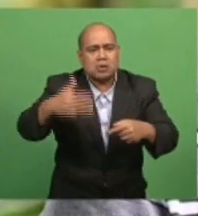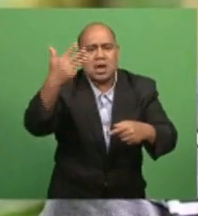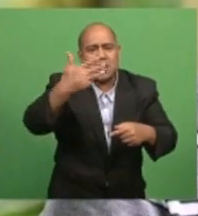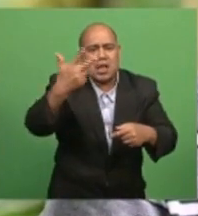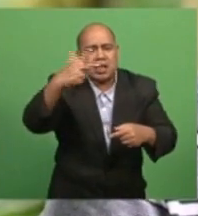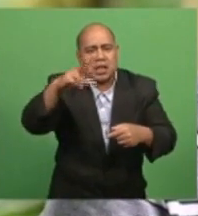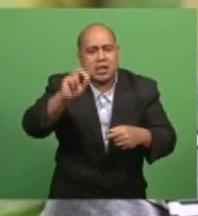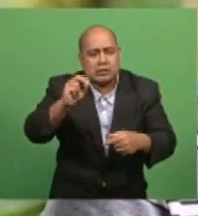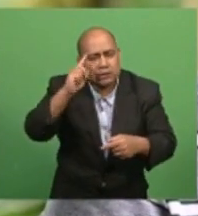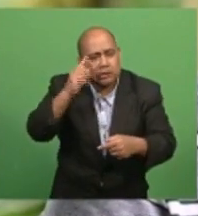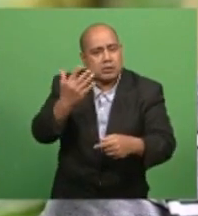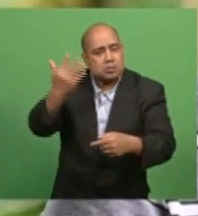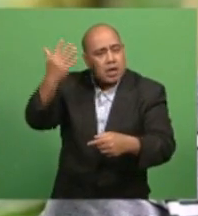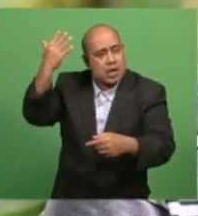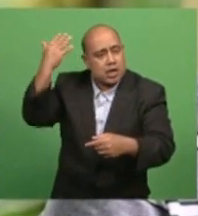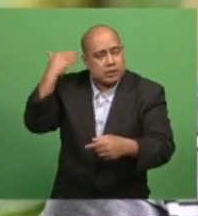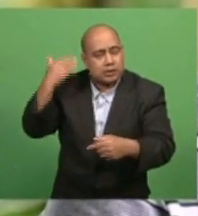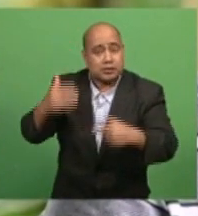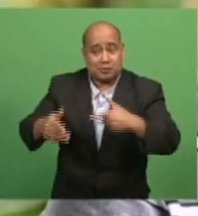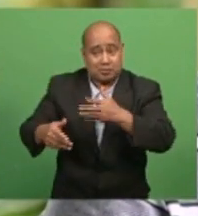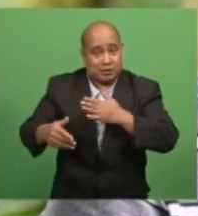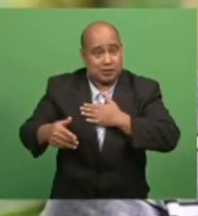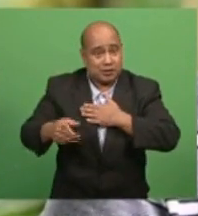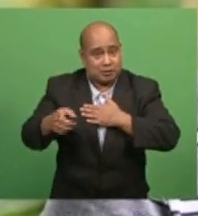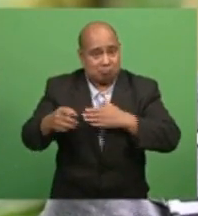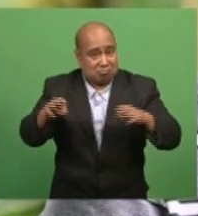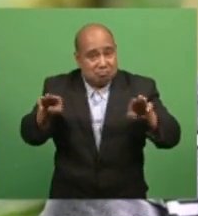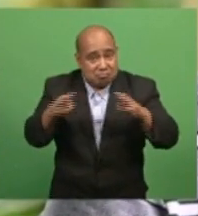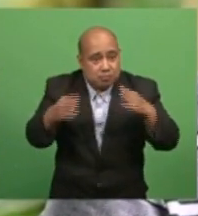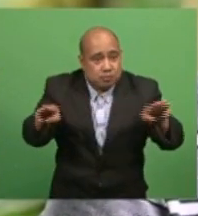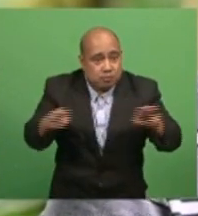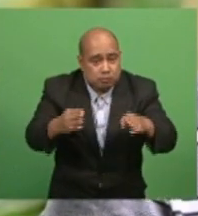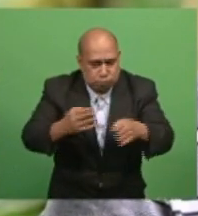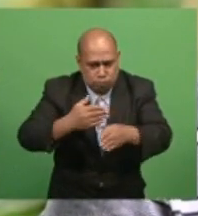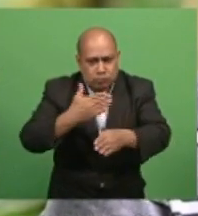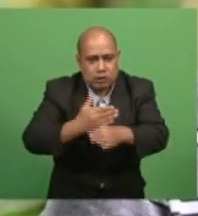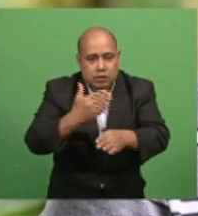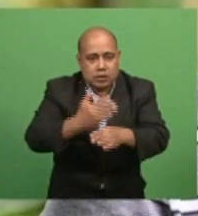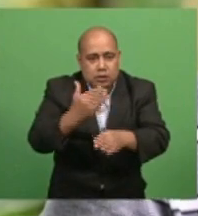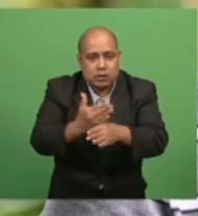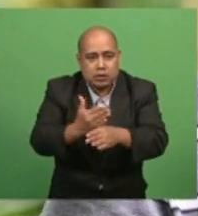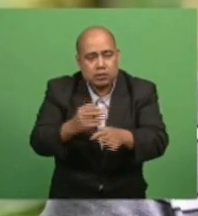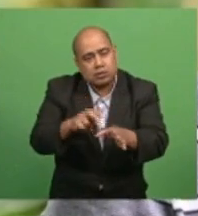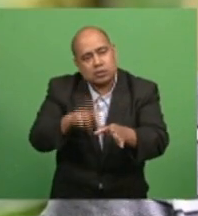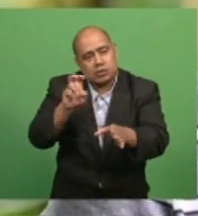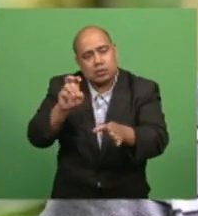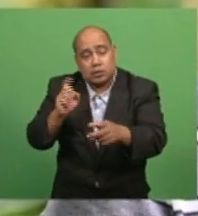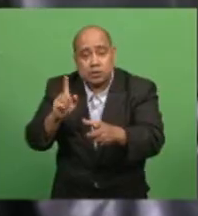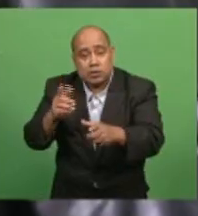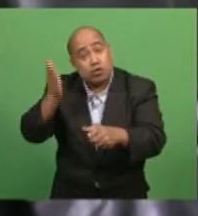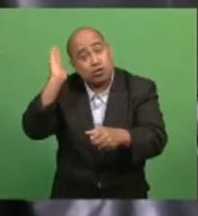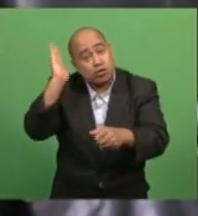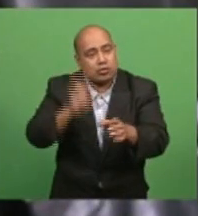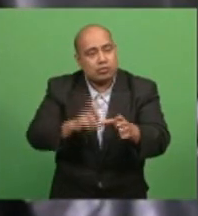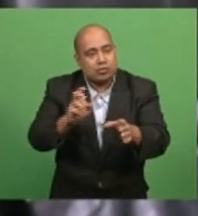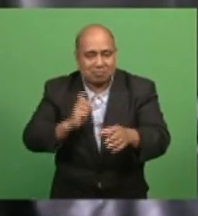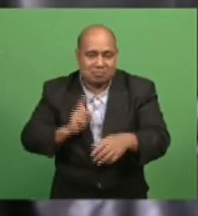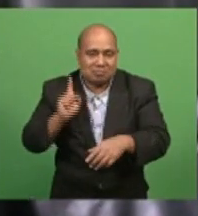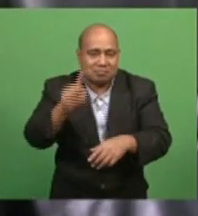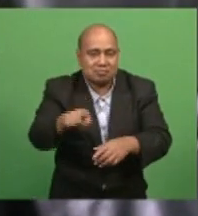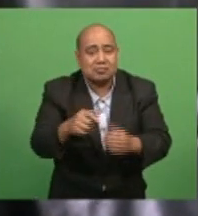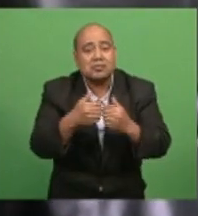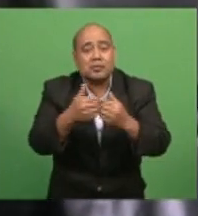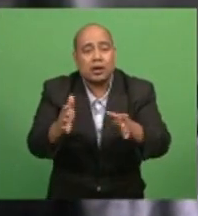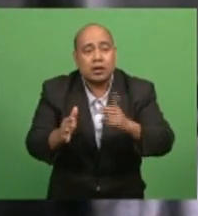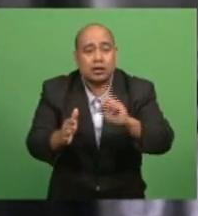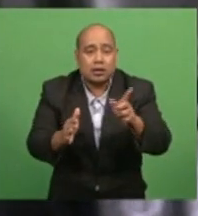started back in 19, when I left school, and all my dream is to be